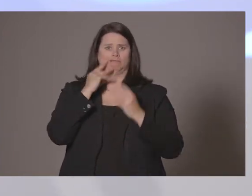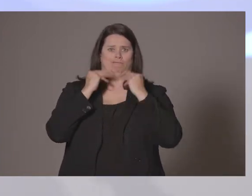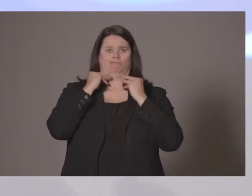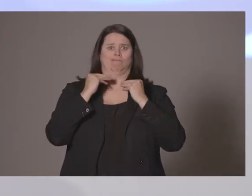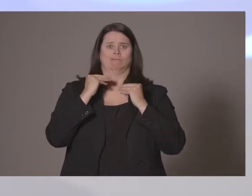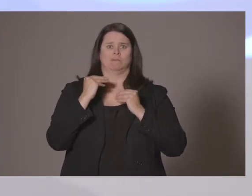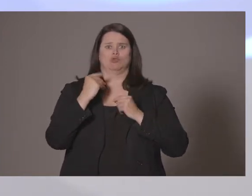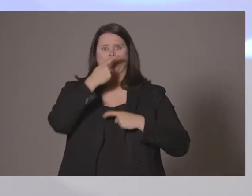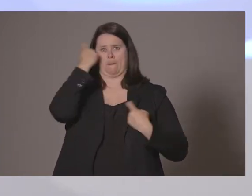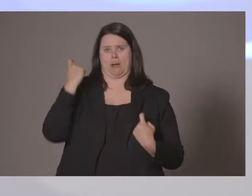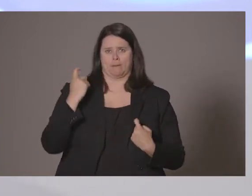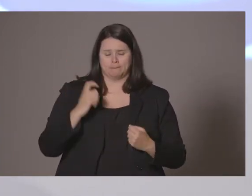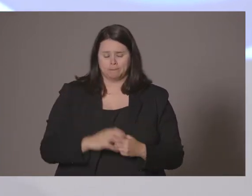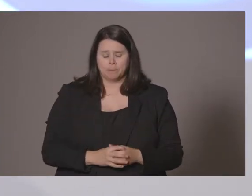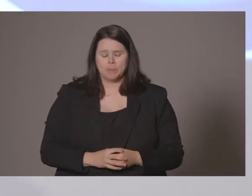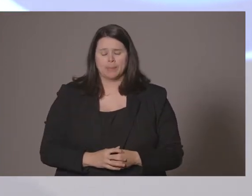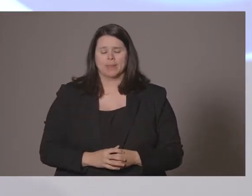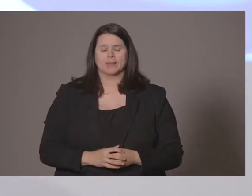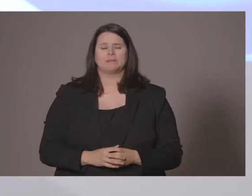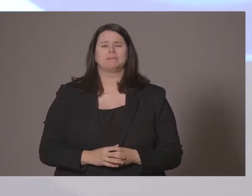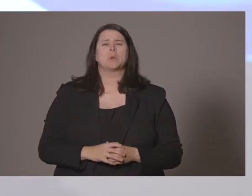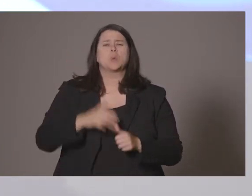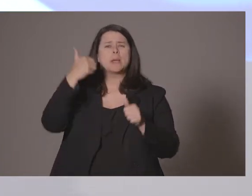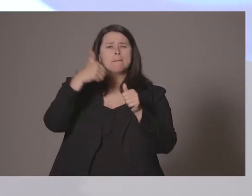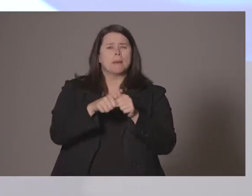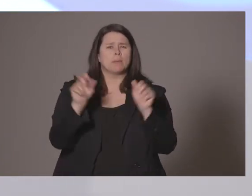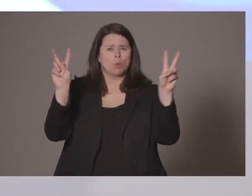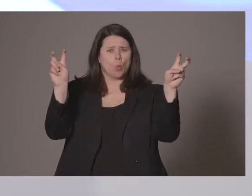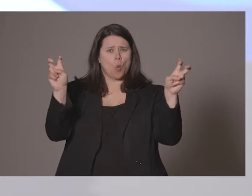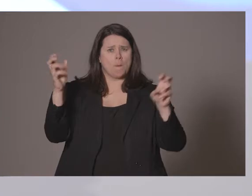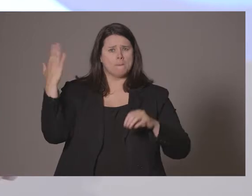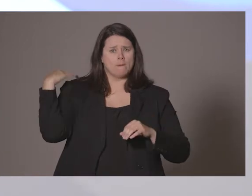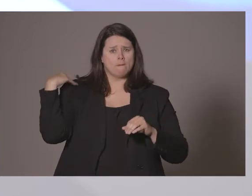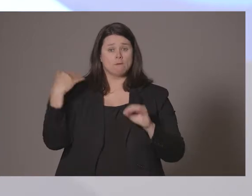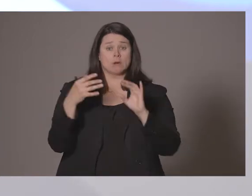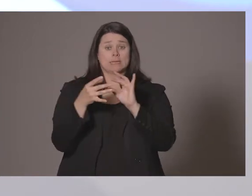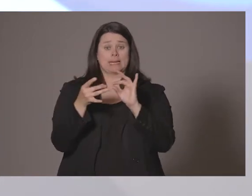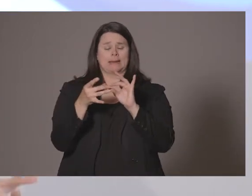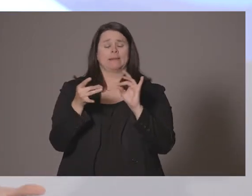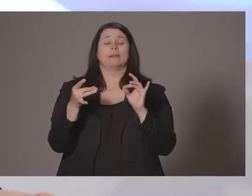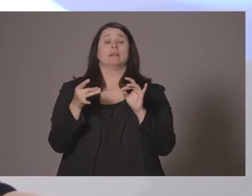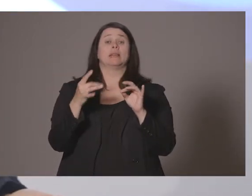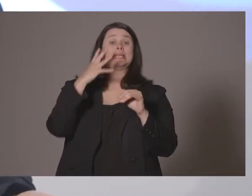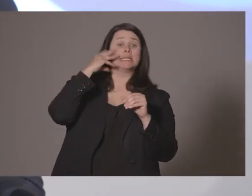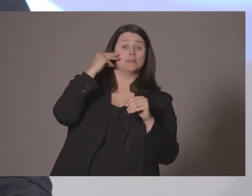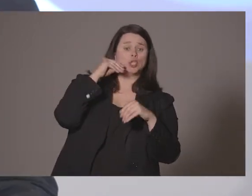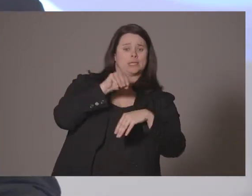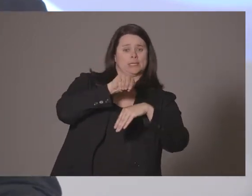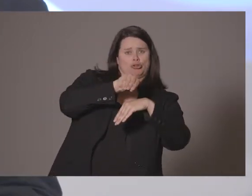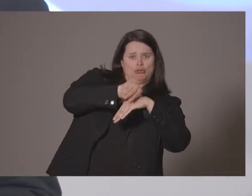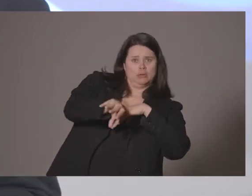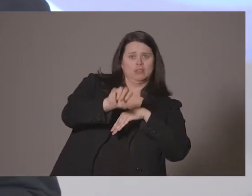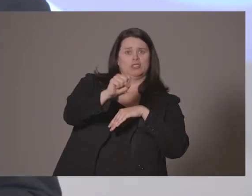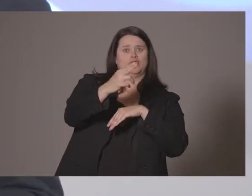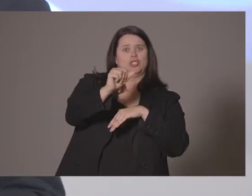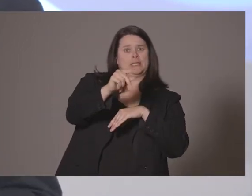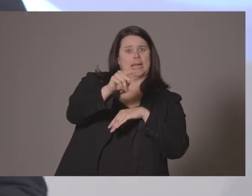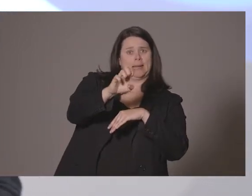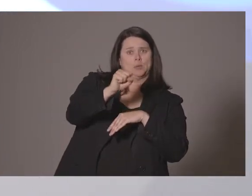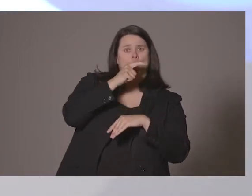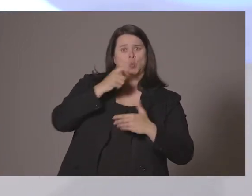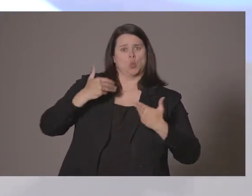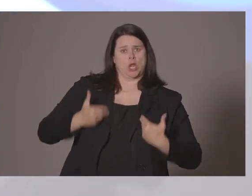Coming back to the concept of experience shapes who we are, and how we are with our children is how they come to be with